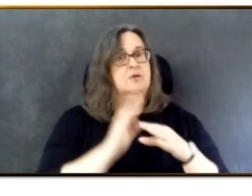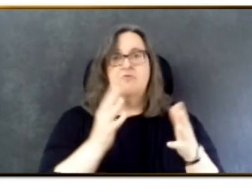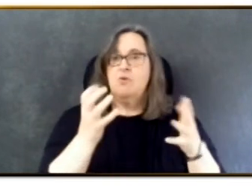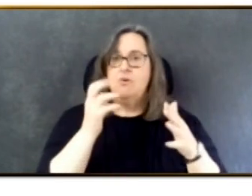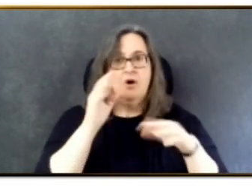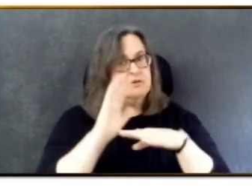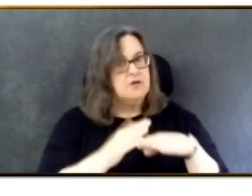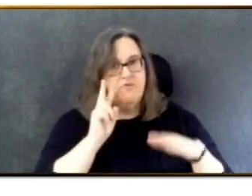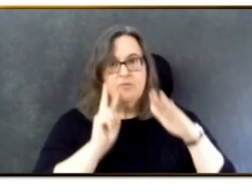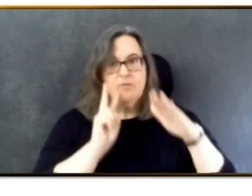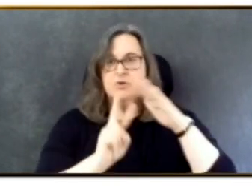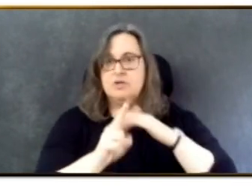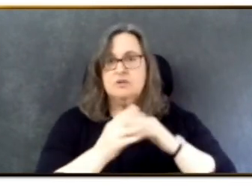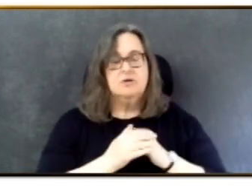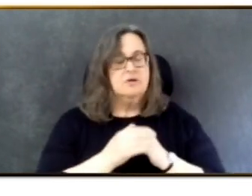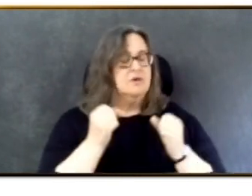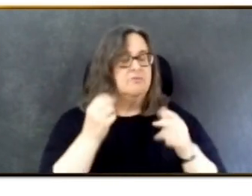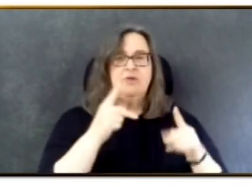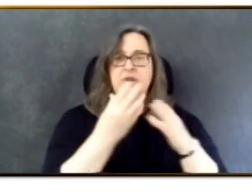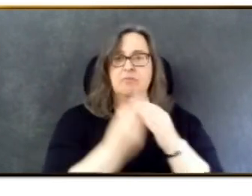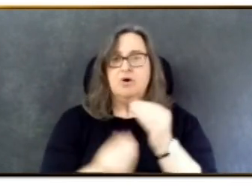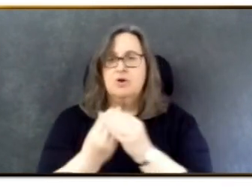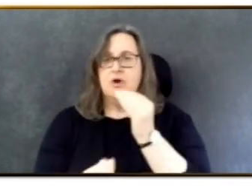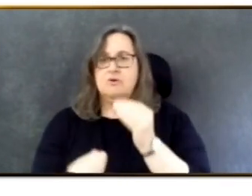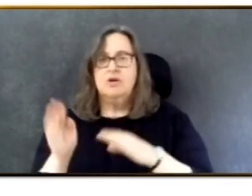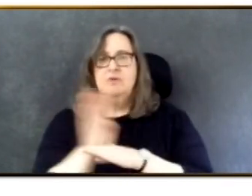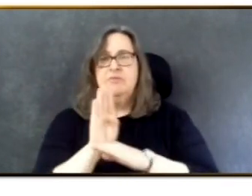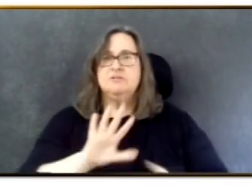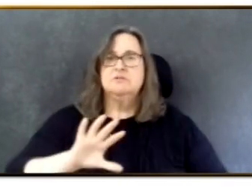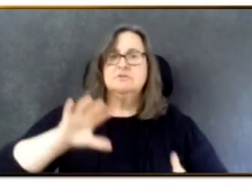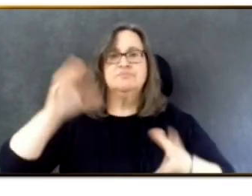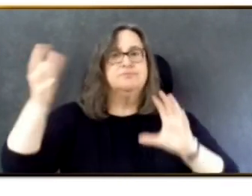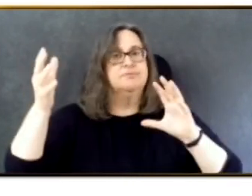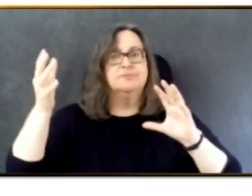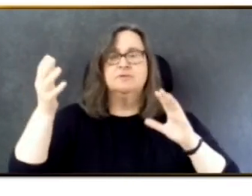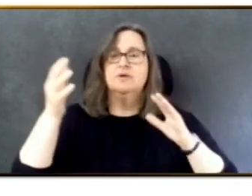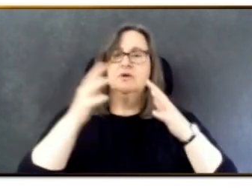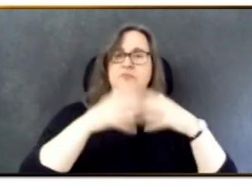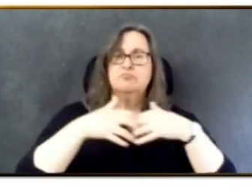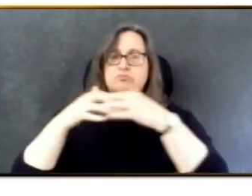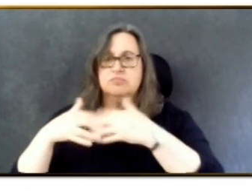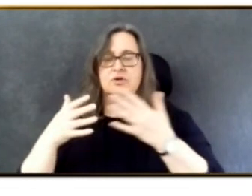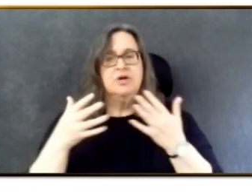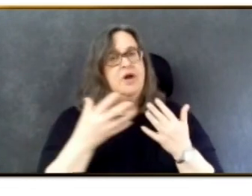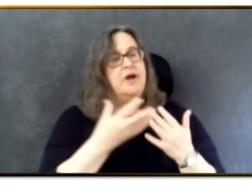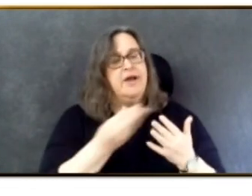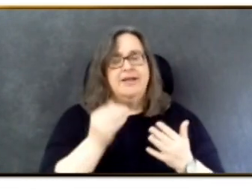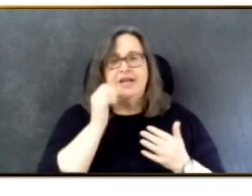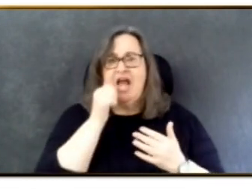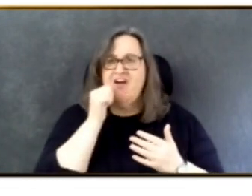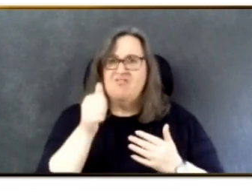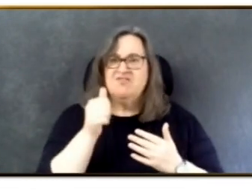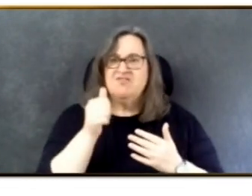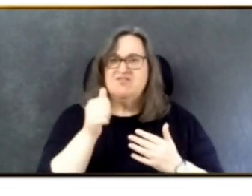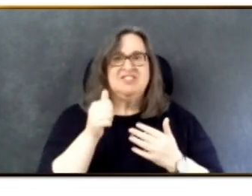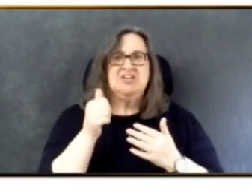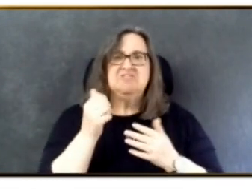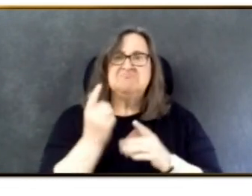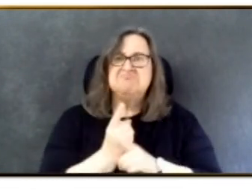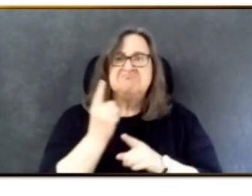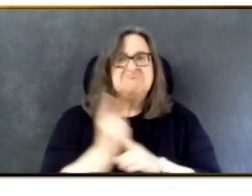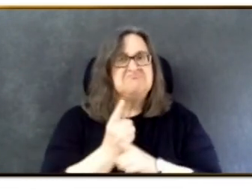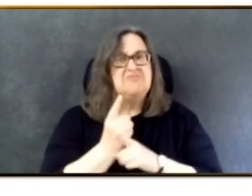been lost, businesses have been turned upside down, and our everyday norms have been interrupted. And hundreds